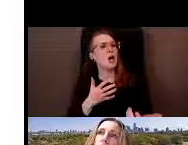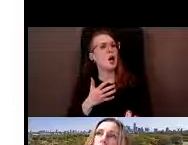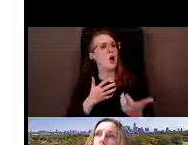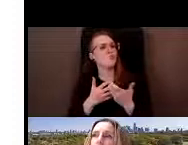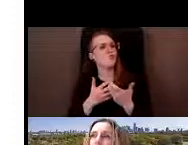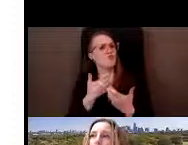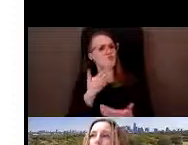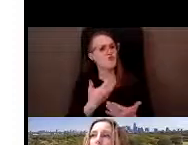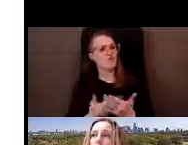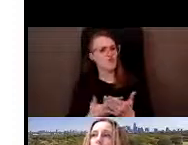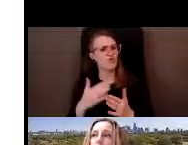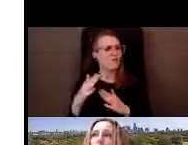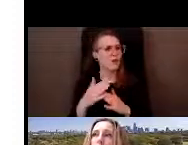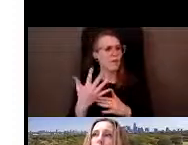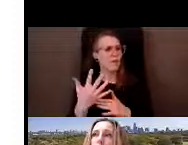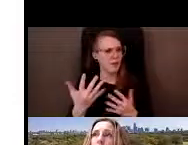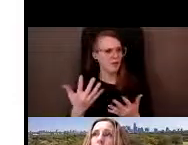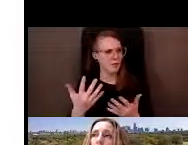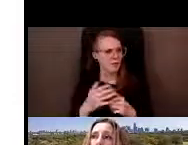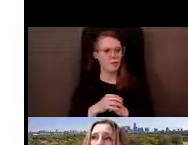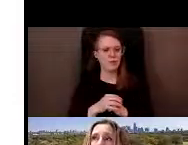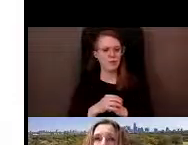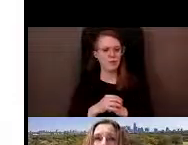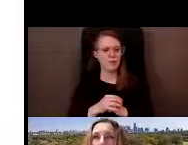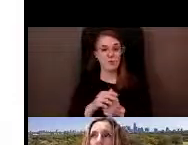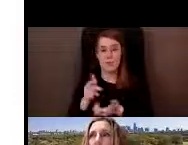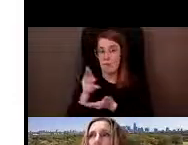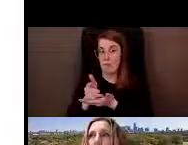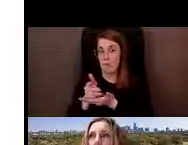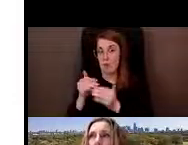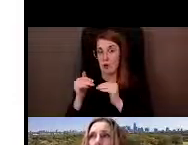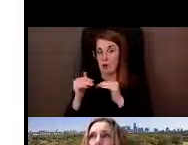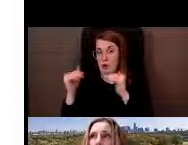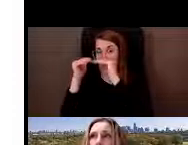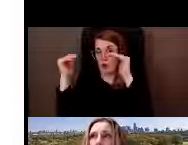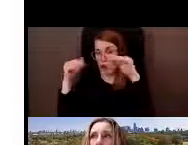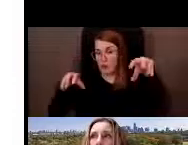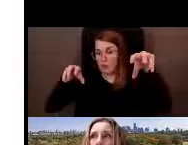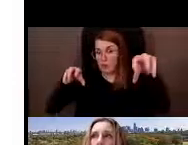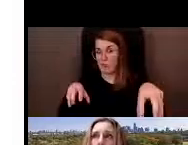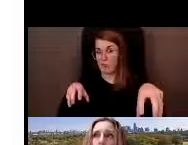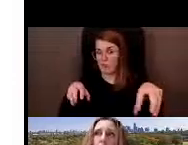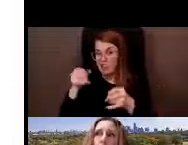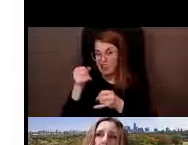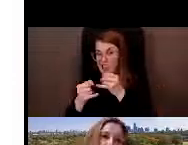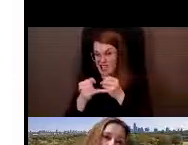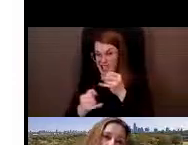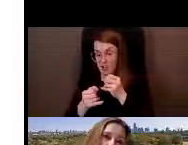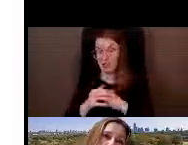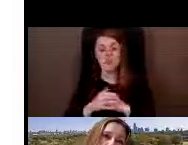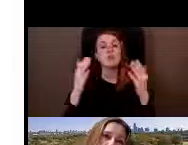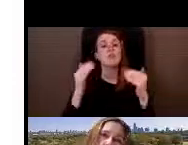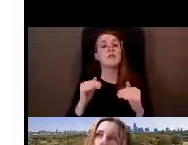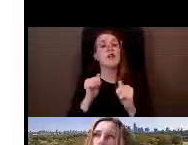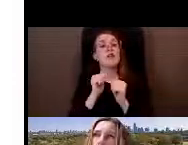have the parking garages at the edges of the park, the sports complex at the